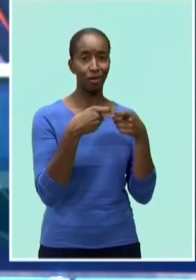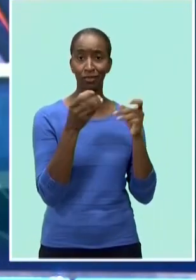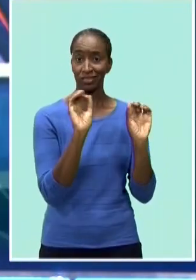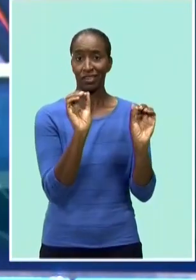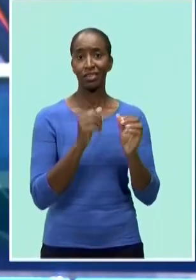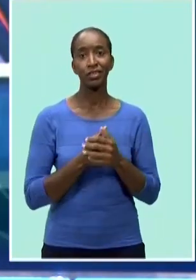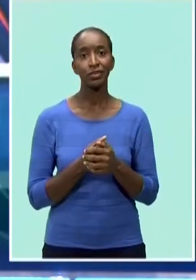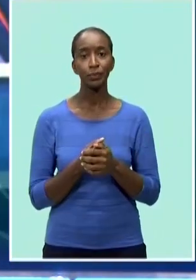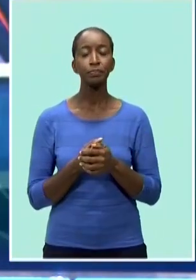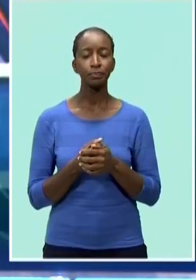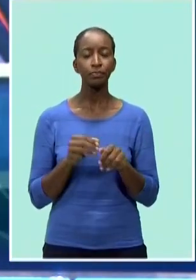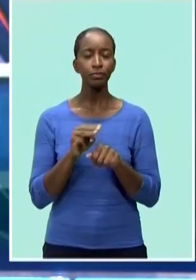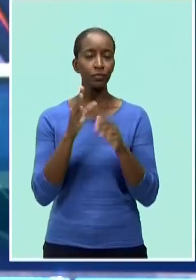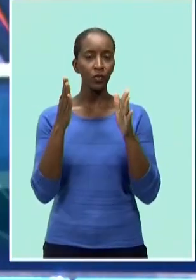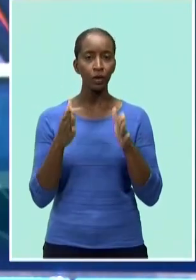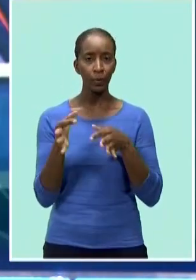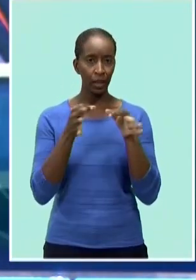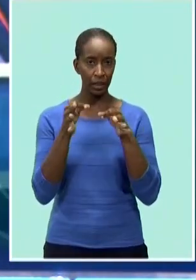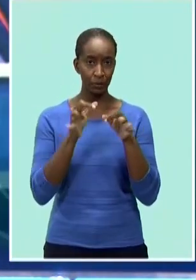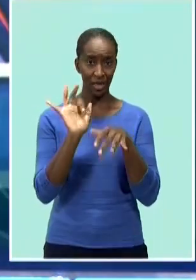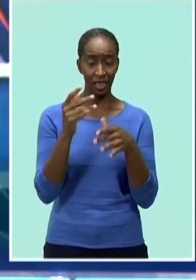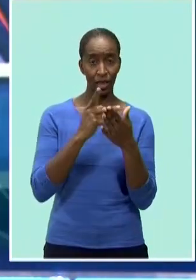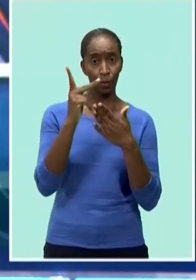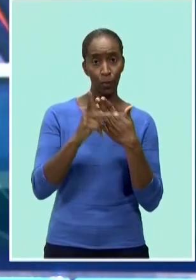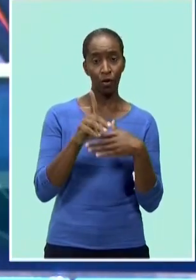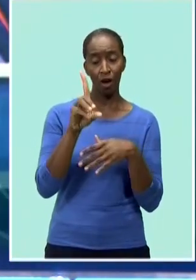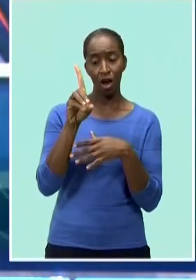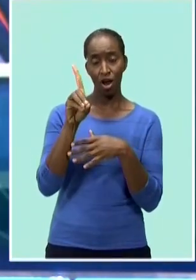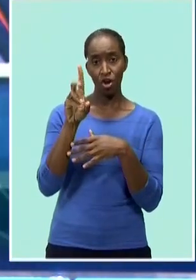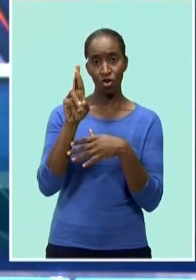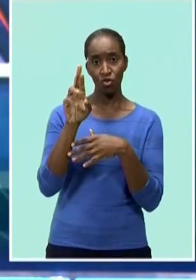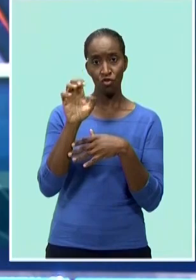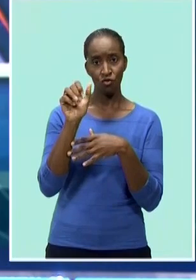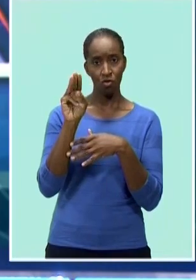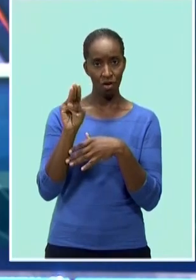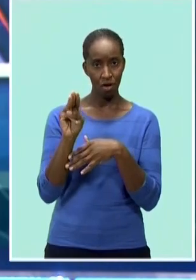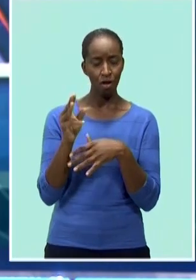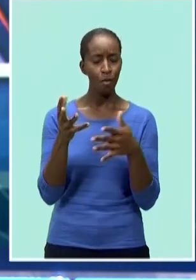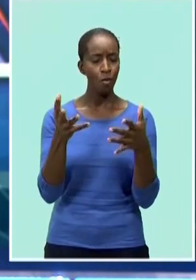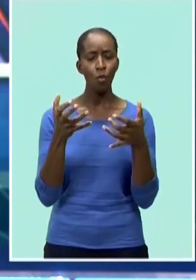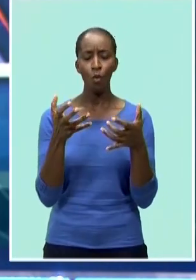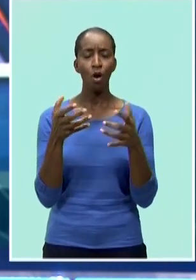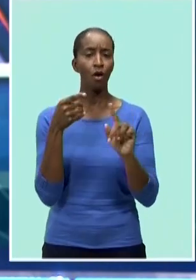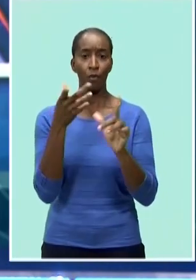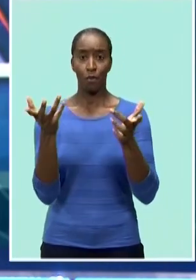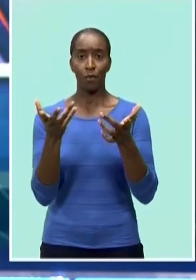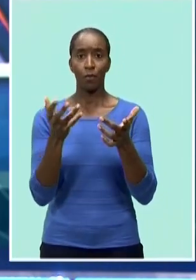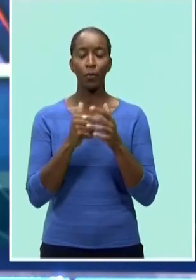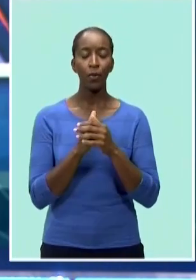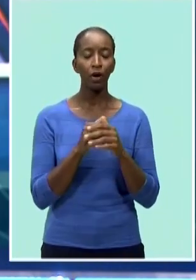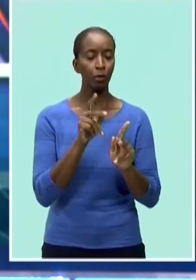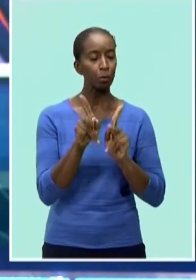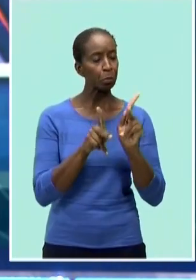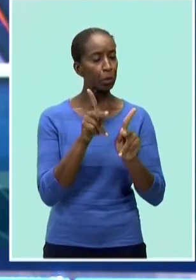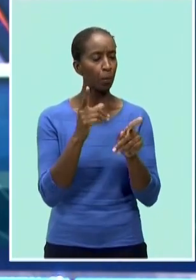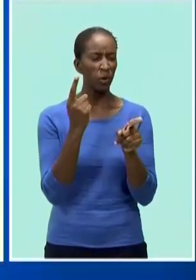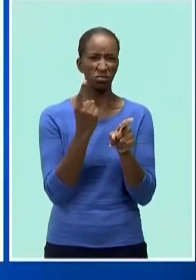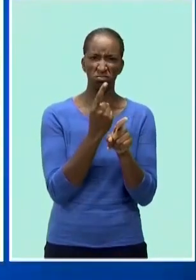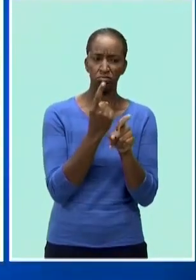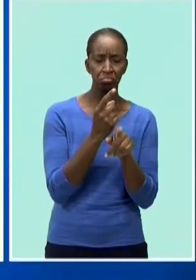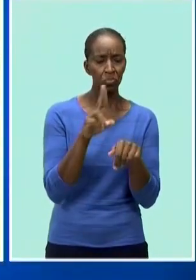says another component of DREAM is making renewable energy more accessible for the average Barbadian. We are looking